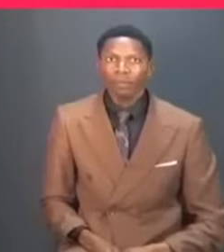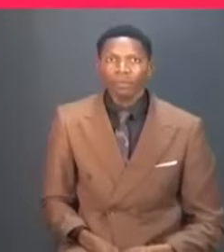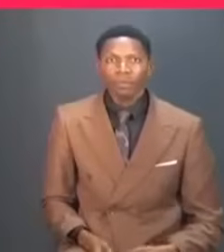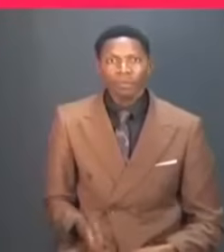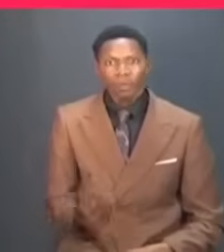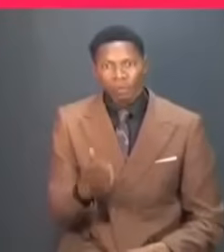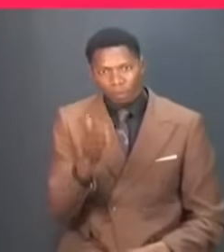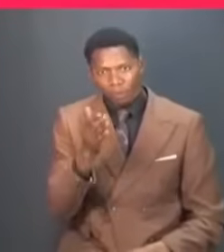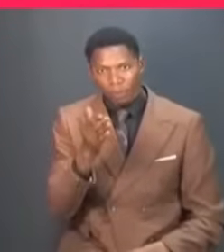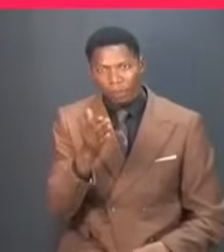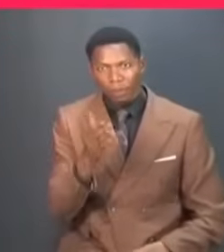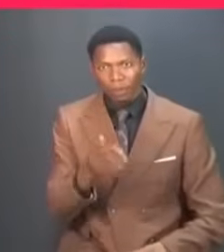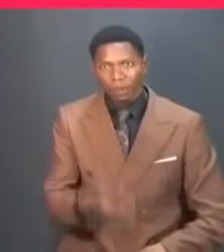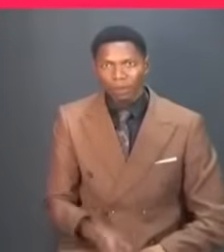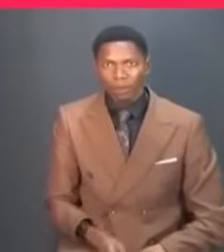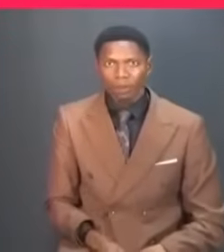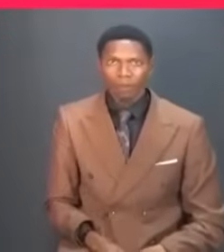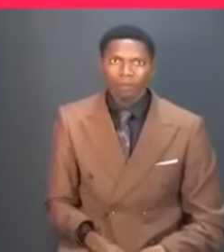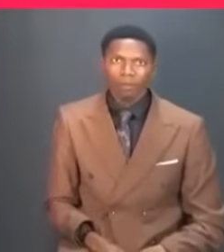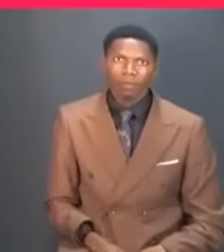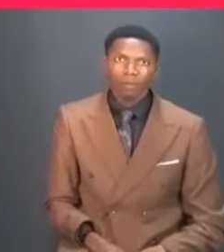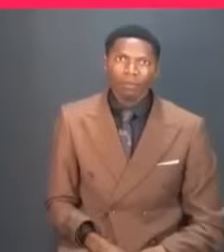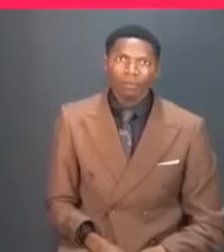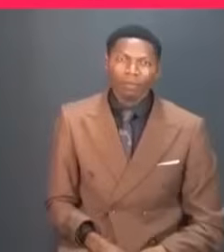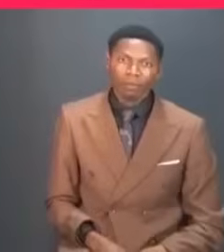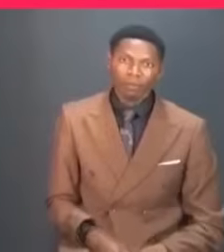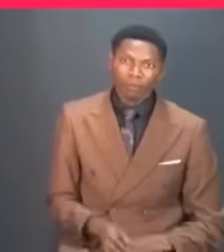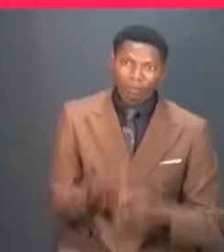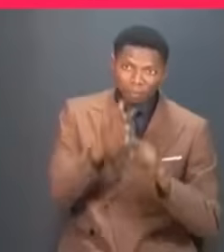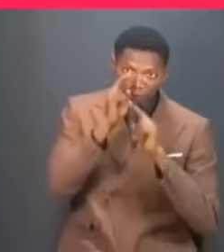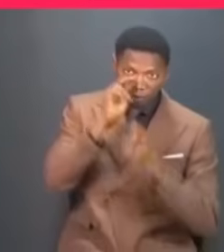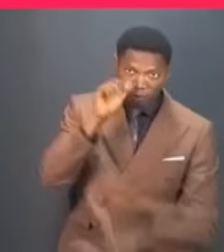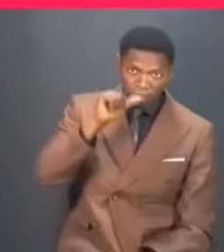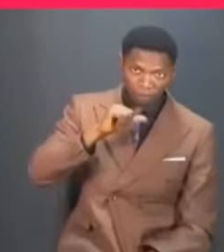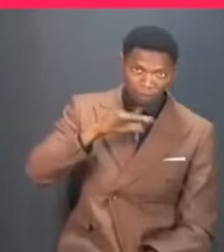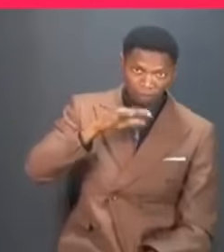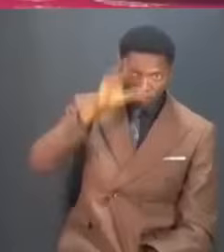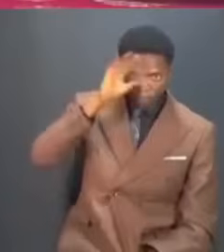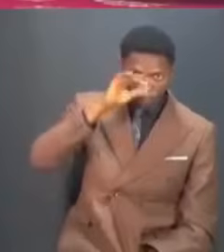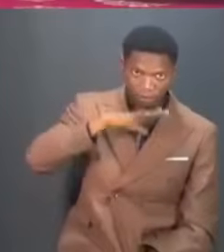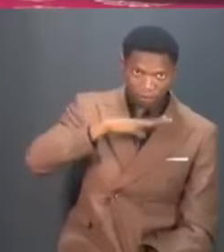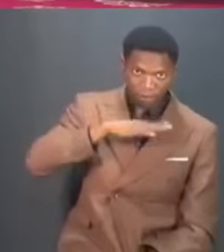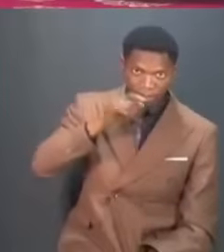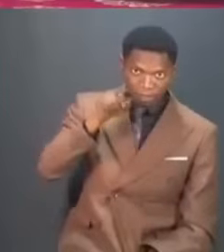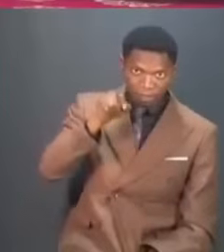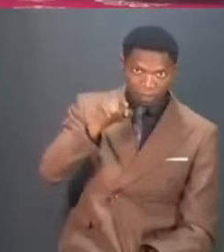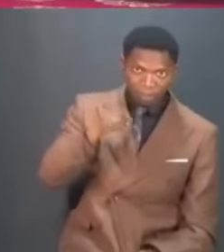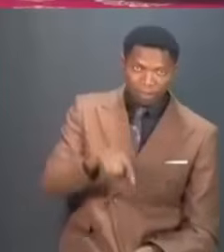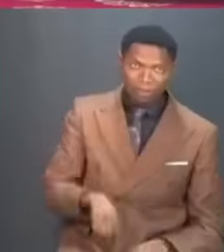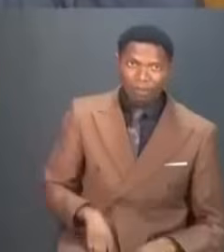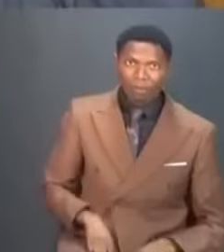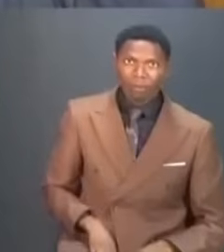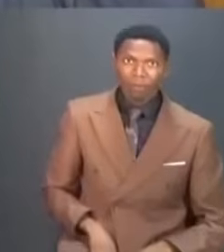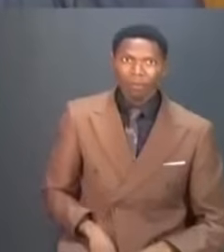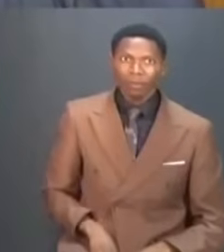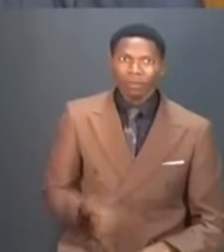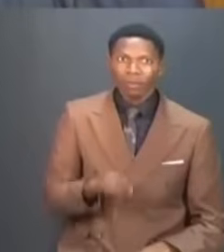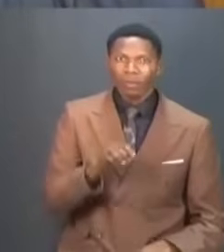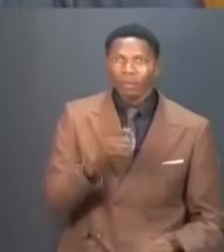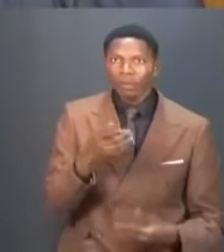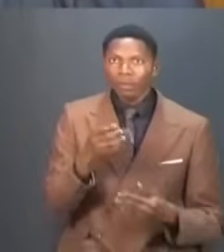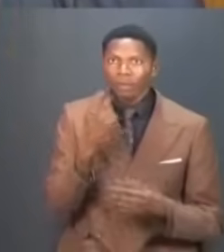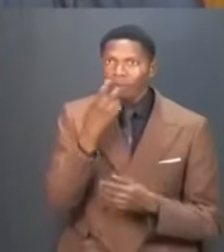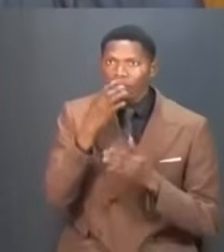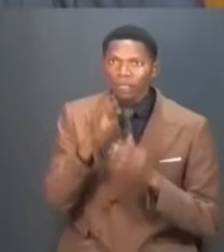Yes, the honorable gentleman in the middle, yes. Mr. Speaker, I'm compelled to